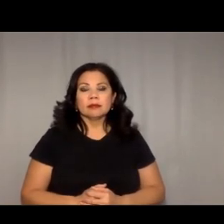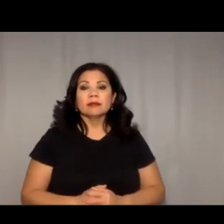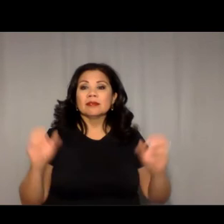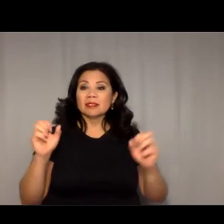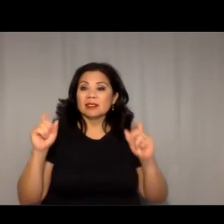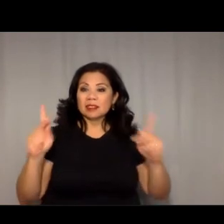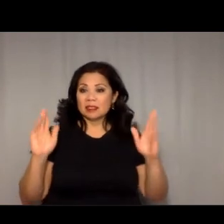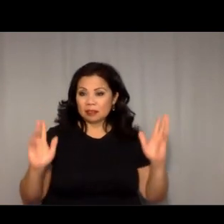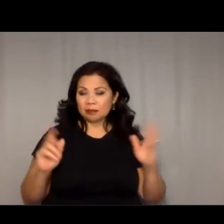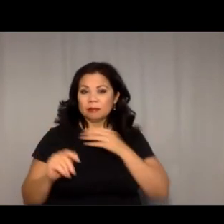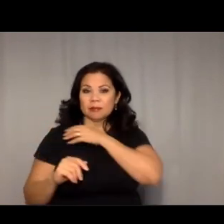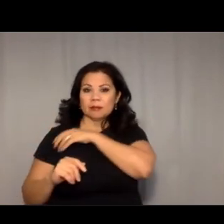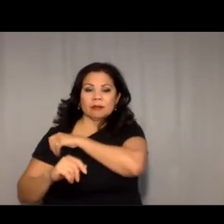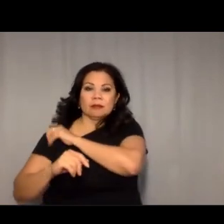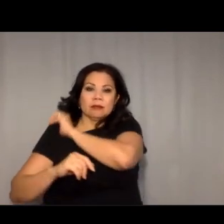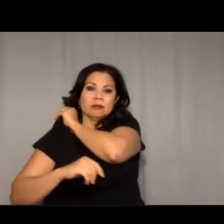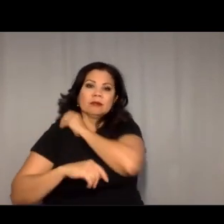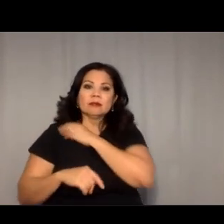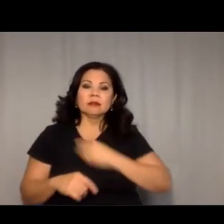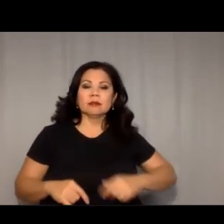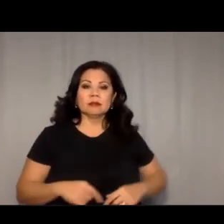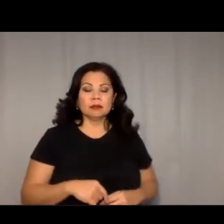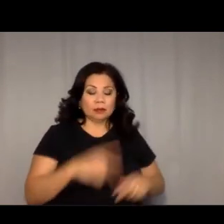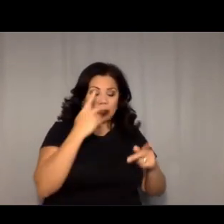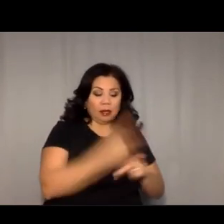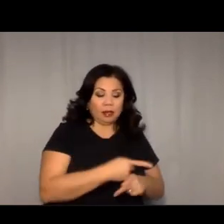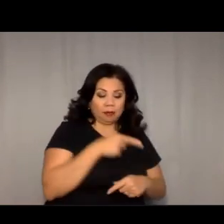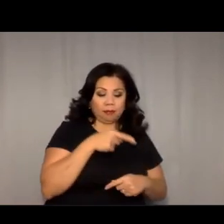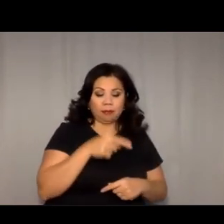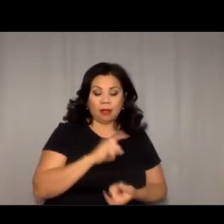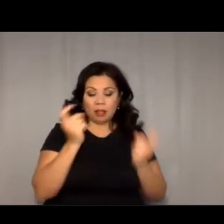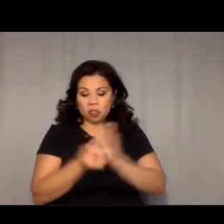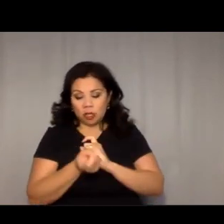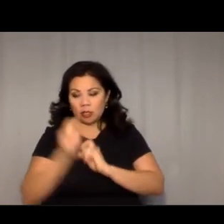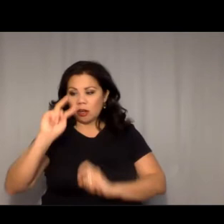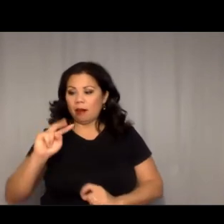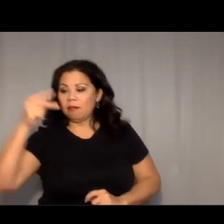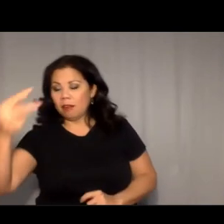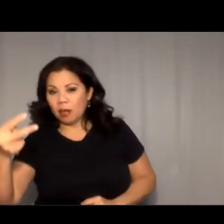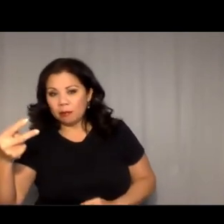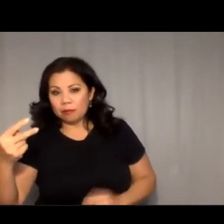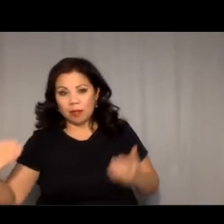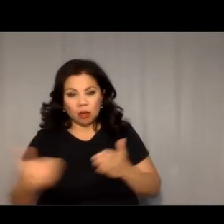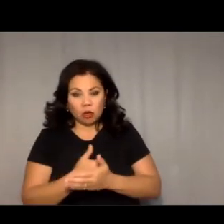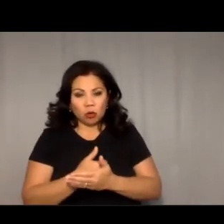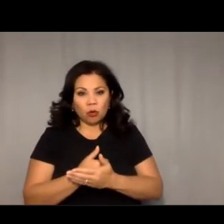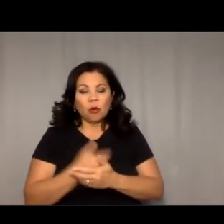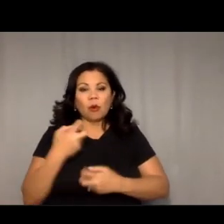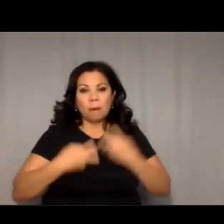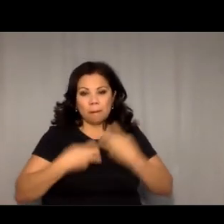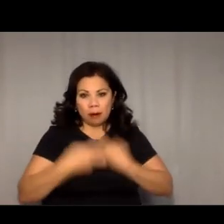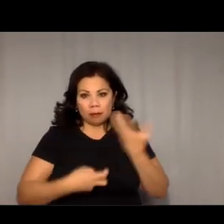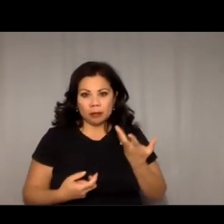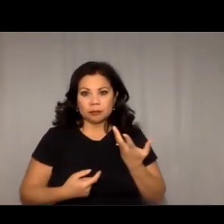All right, so keep this one, change that one, flip this one. Here's my new problem.